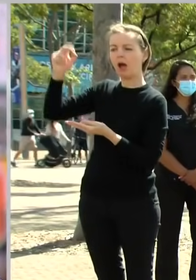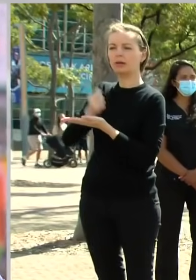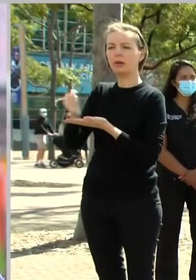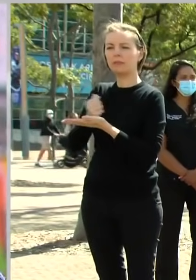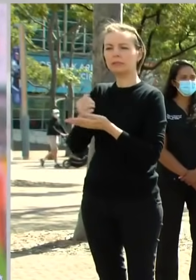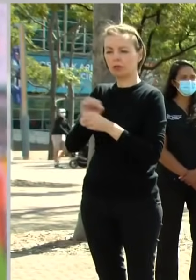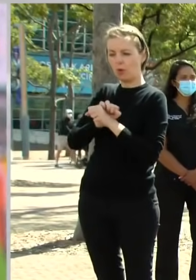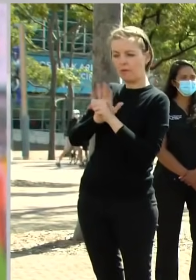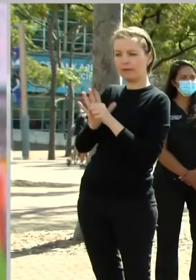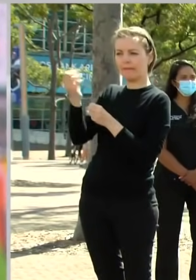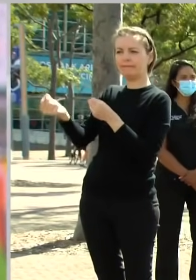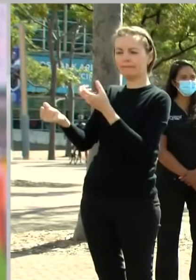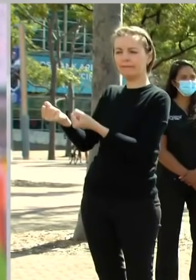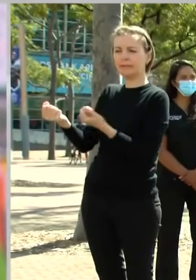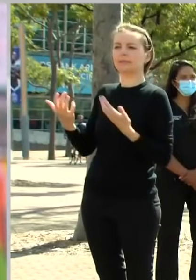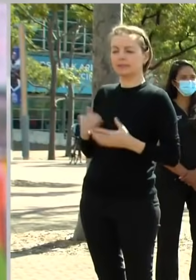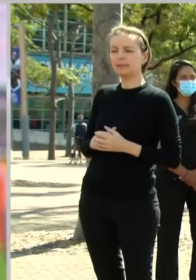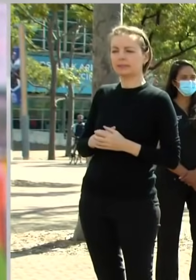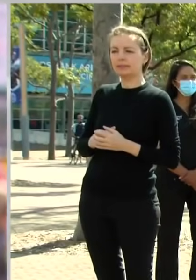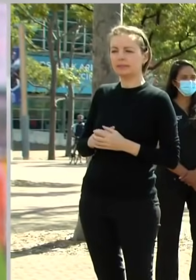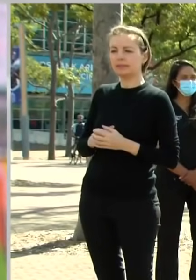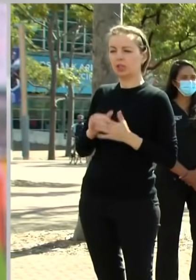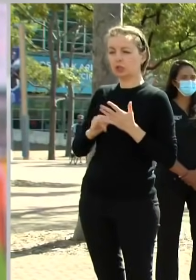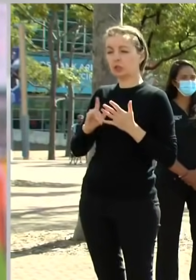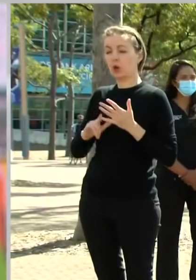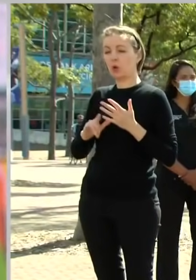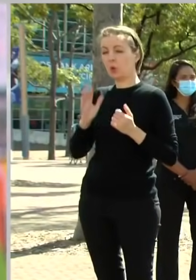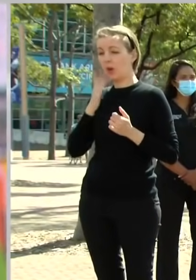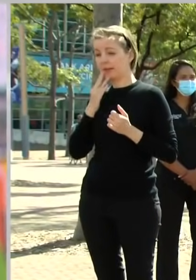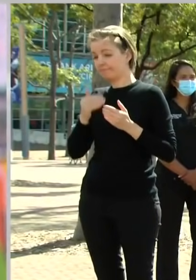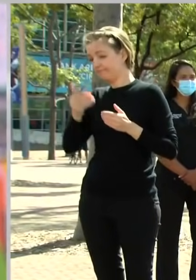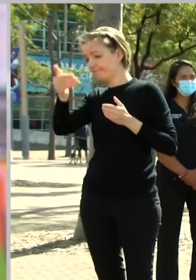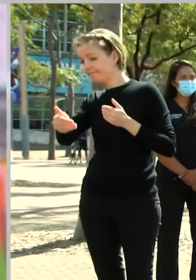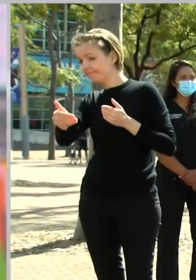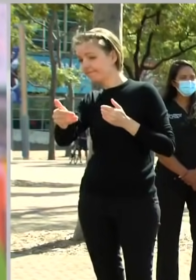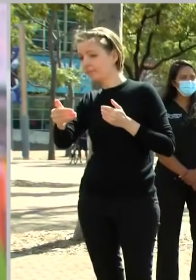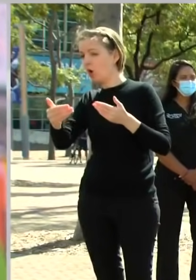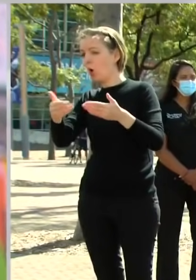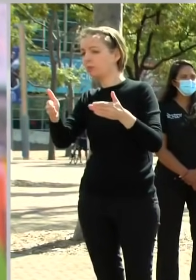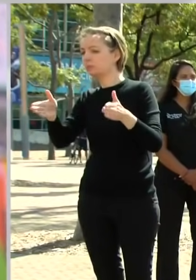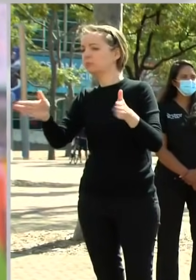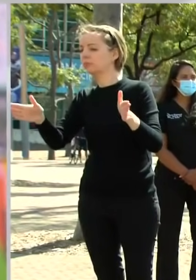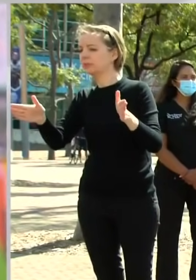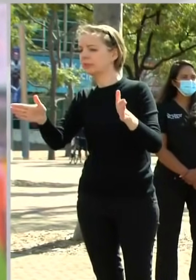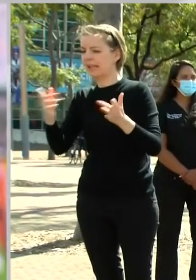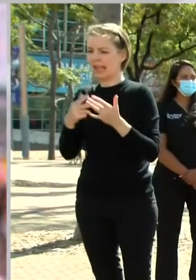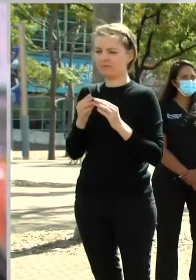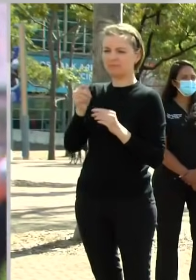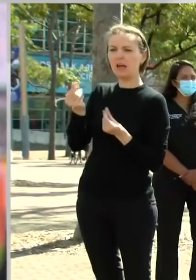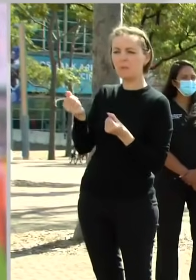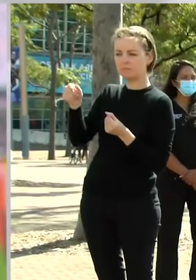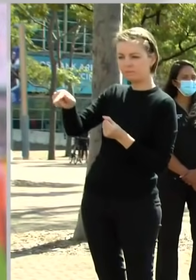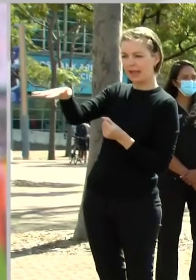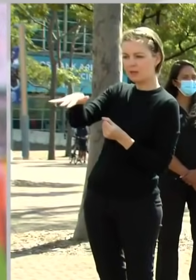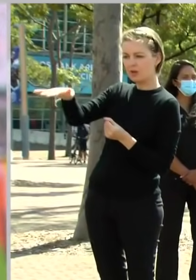And as I foreshadowed the day we announced and released the roadmap, it could be a situation where if case numbers are too high when we open